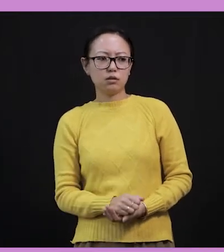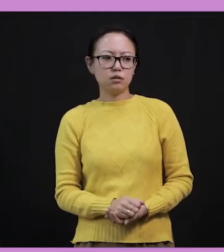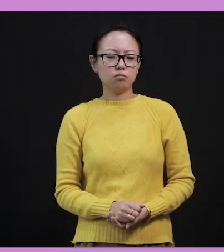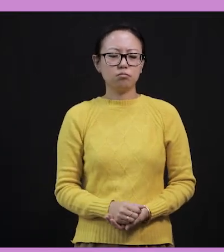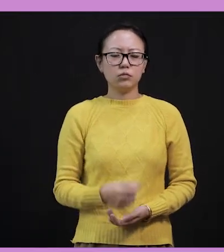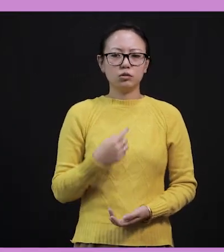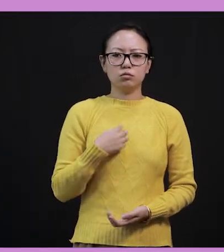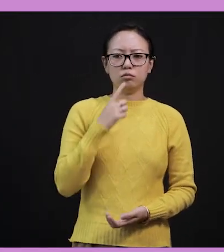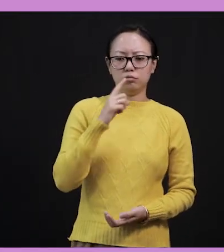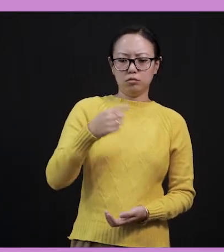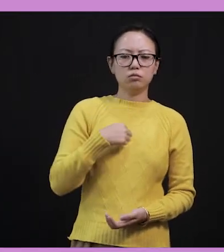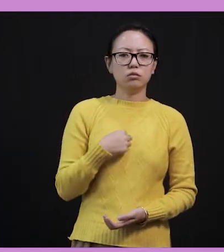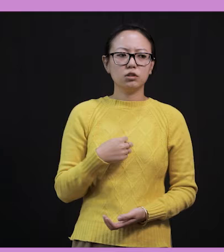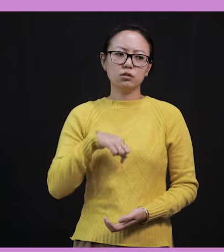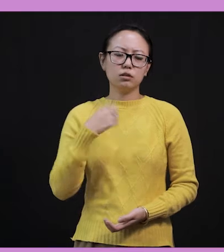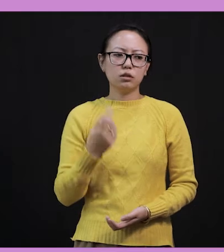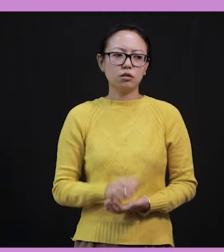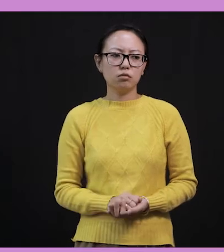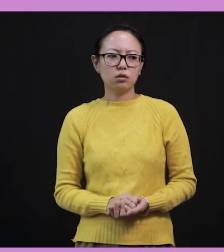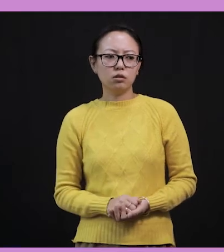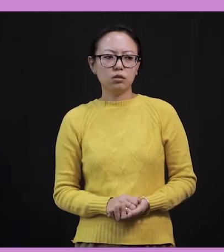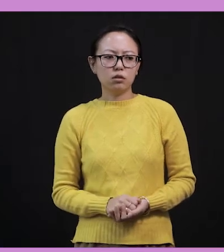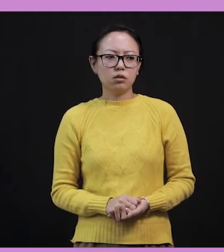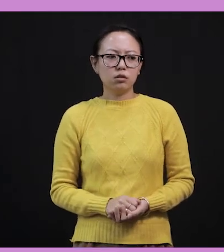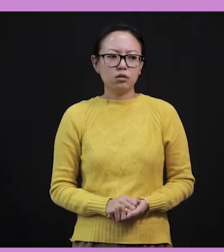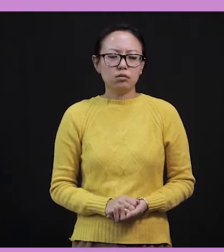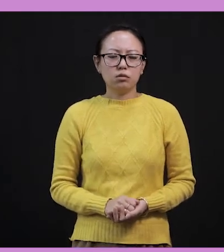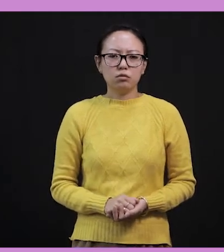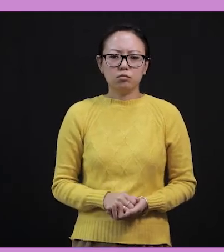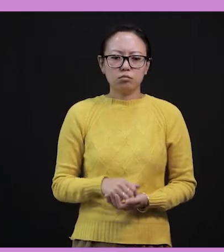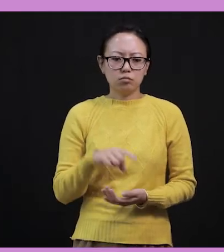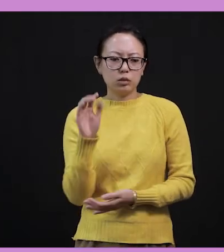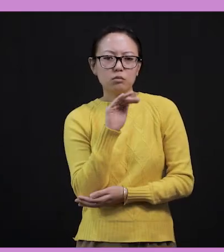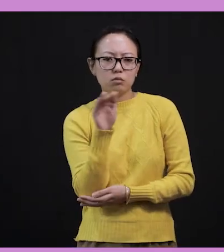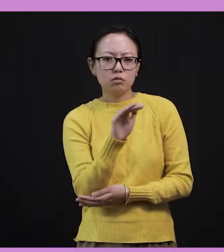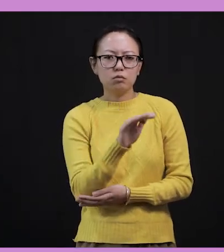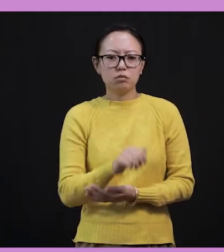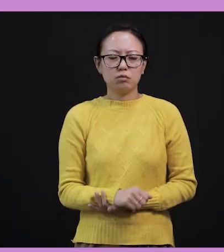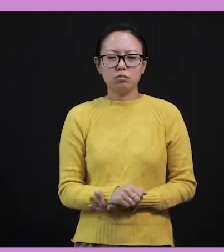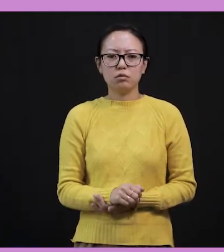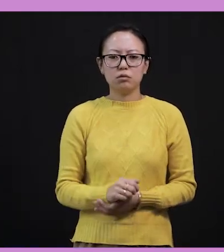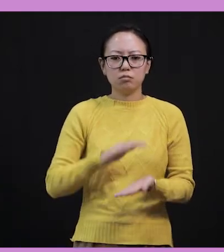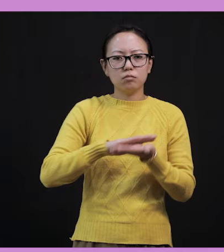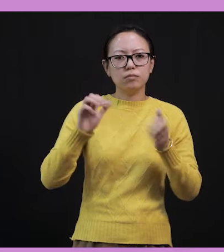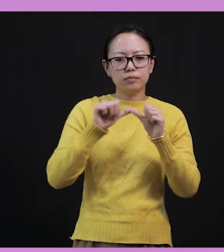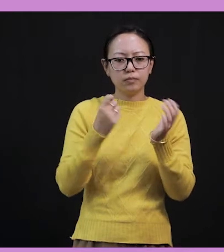tell myself there's no mistake. It is just a harmless garden